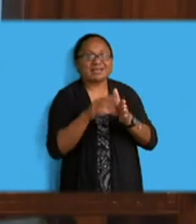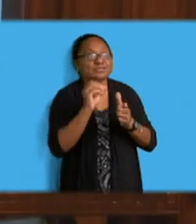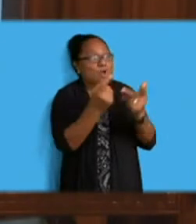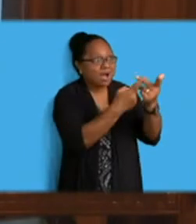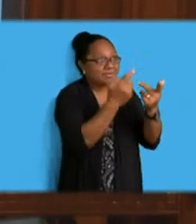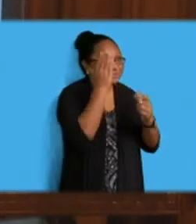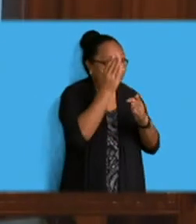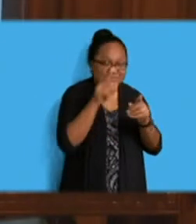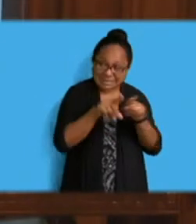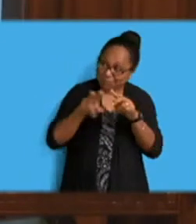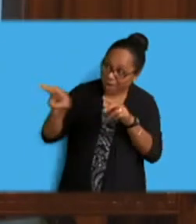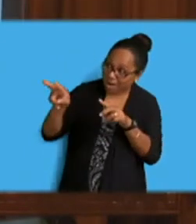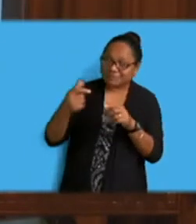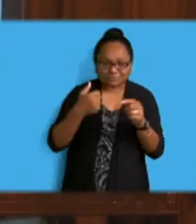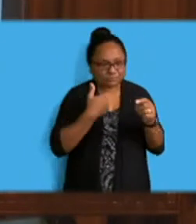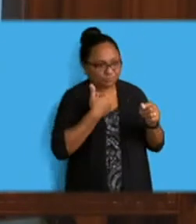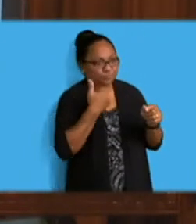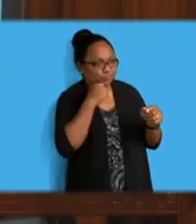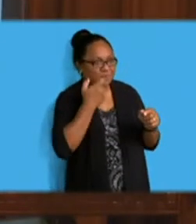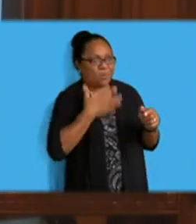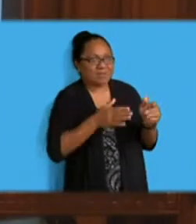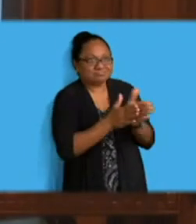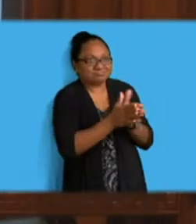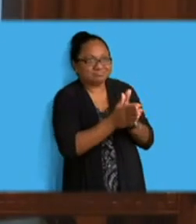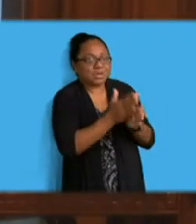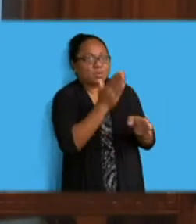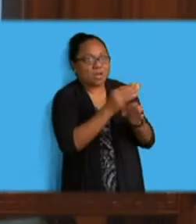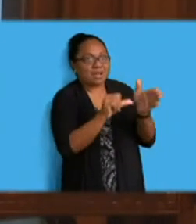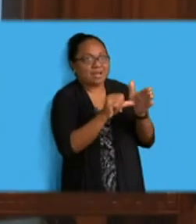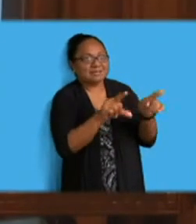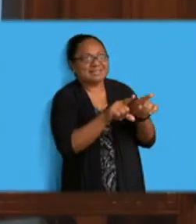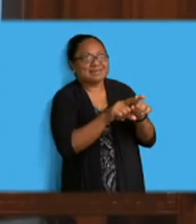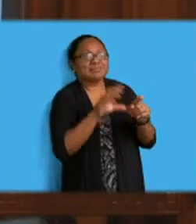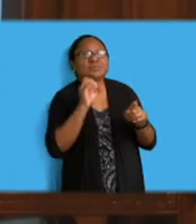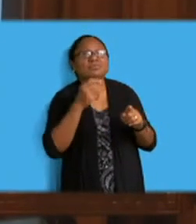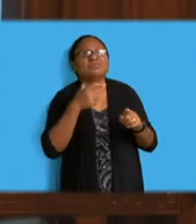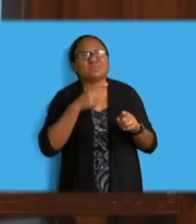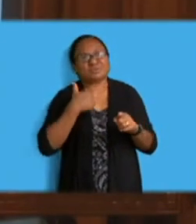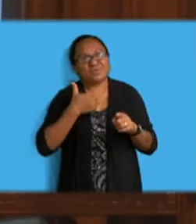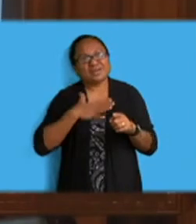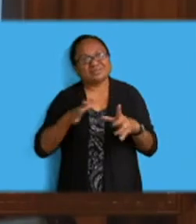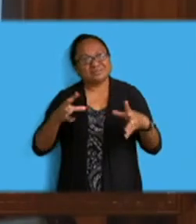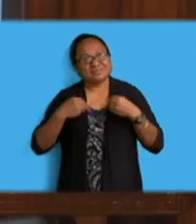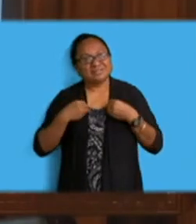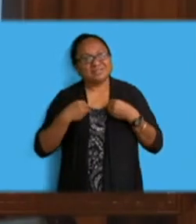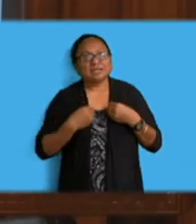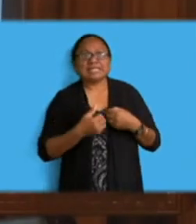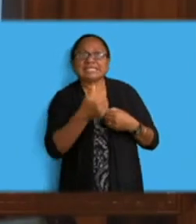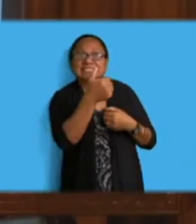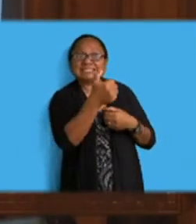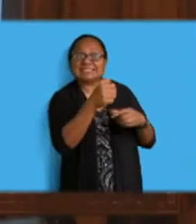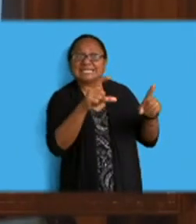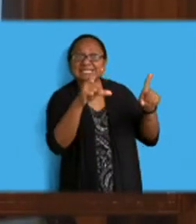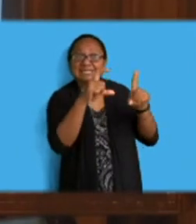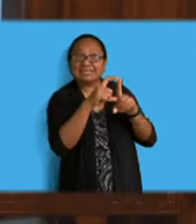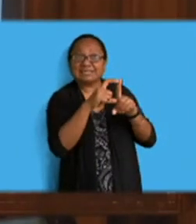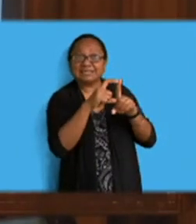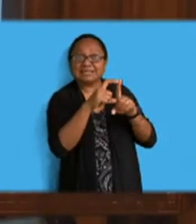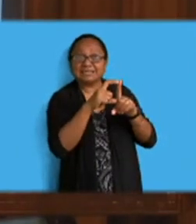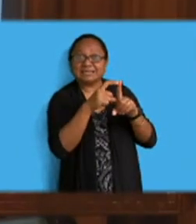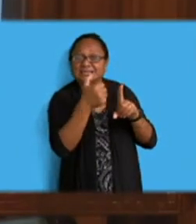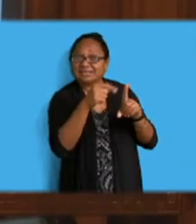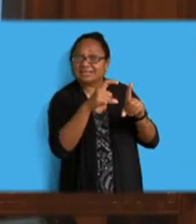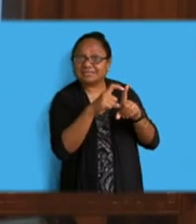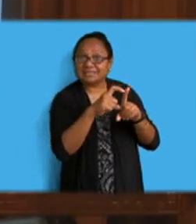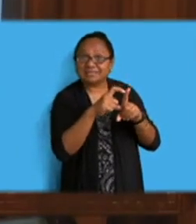Speaker, you would have noted, I had provided data earlier on, that in the 6D category for primary school, the top